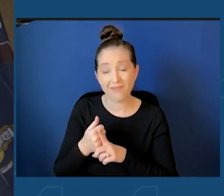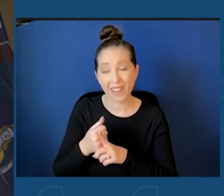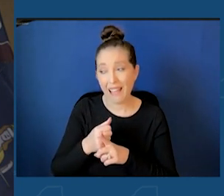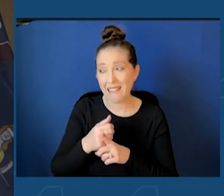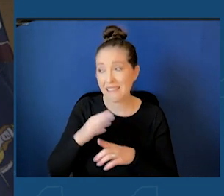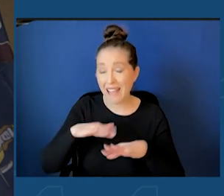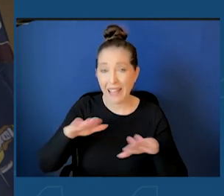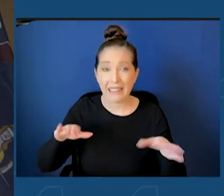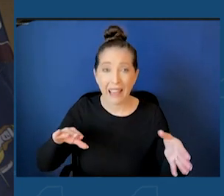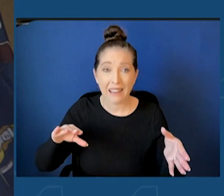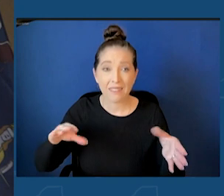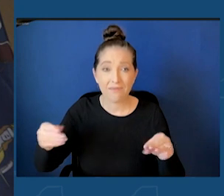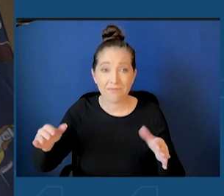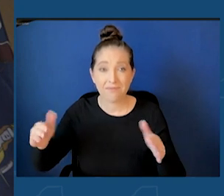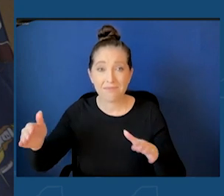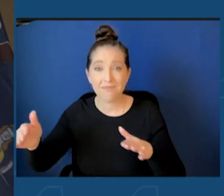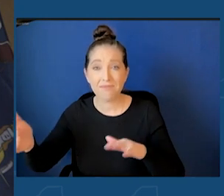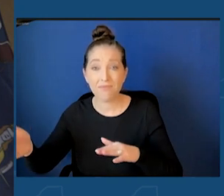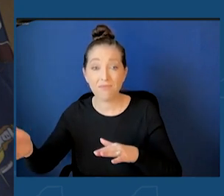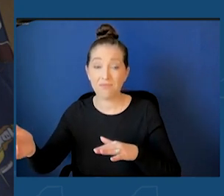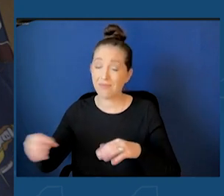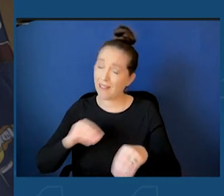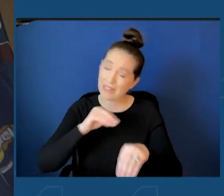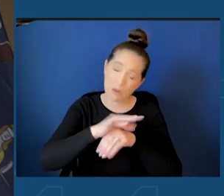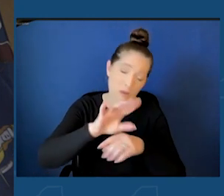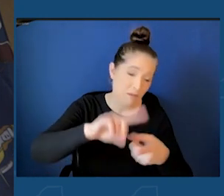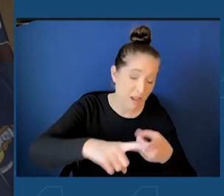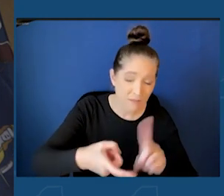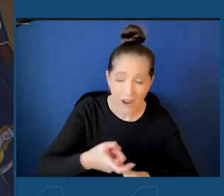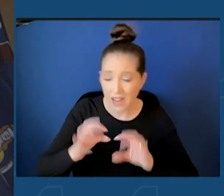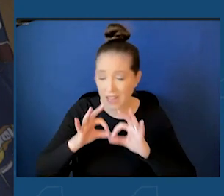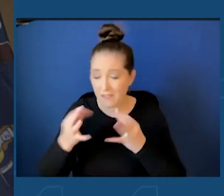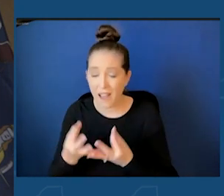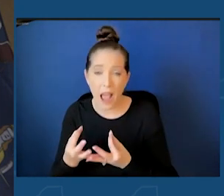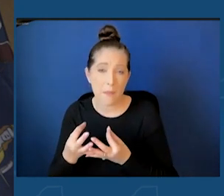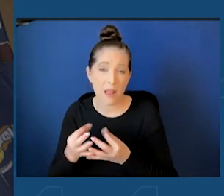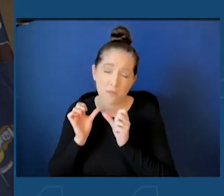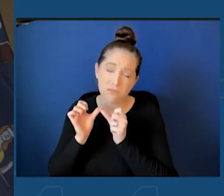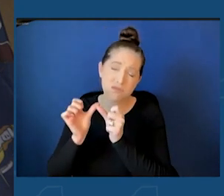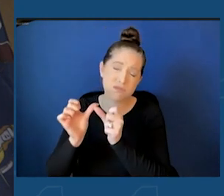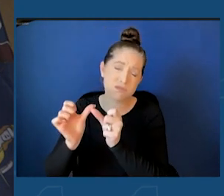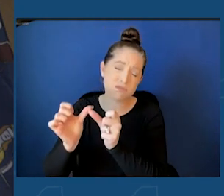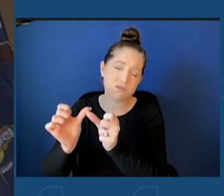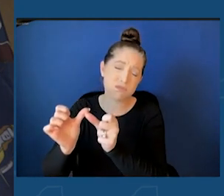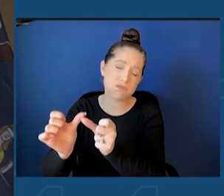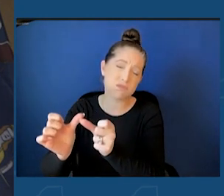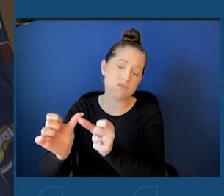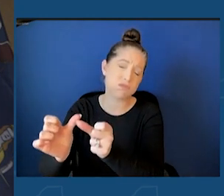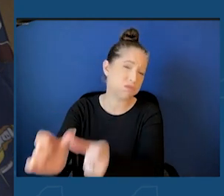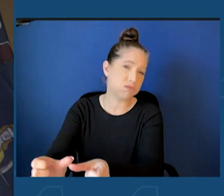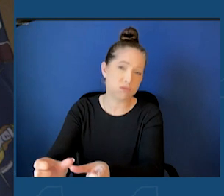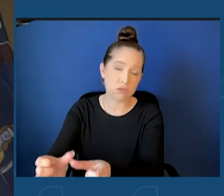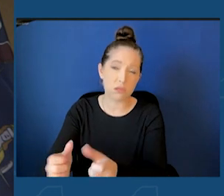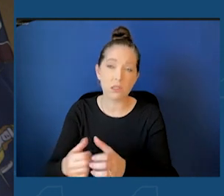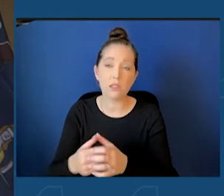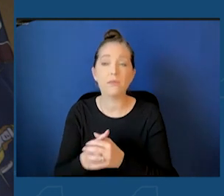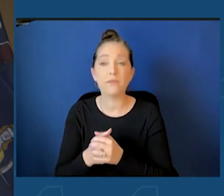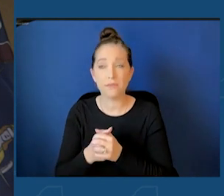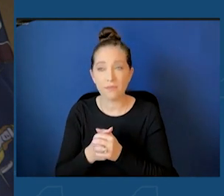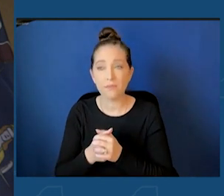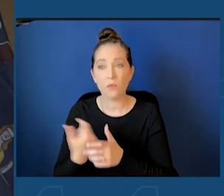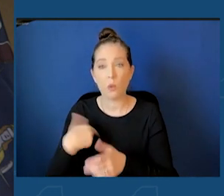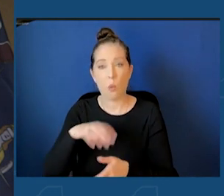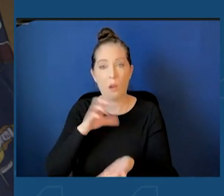And the effect on their friends and their family, it never goes away. It never goes away. So we're investing